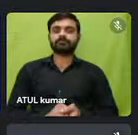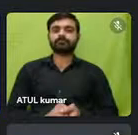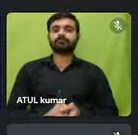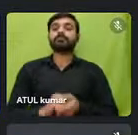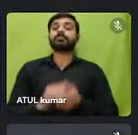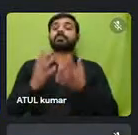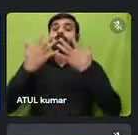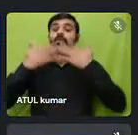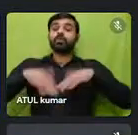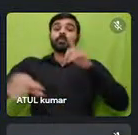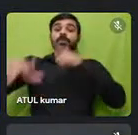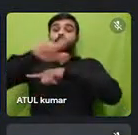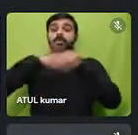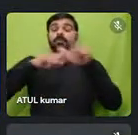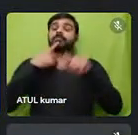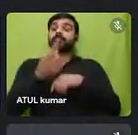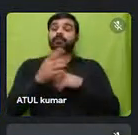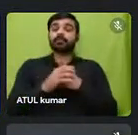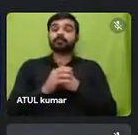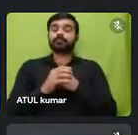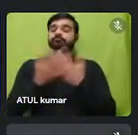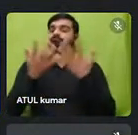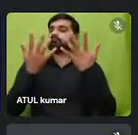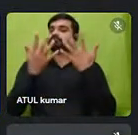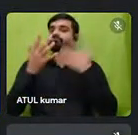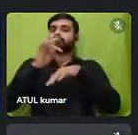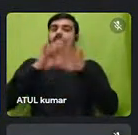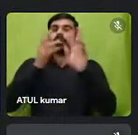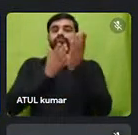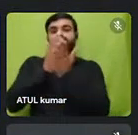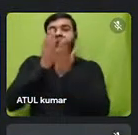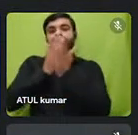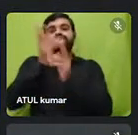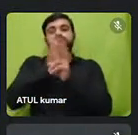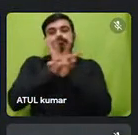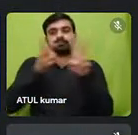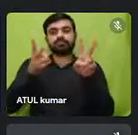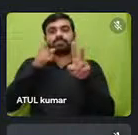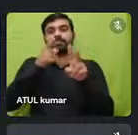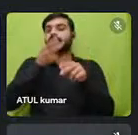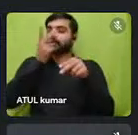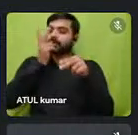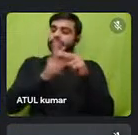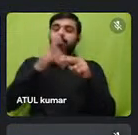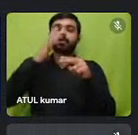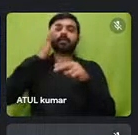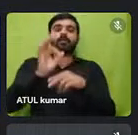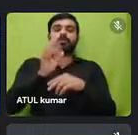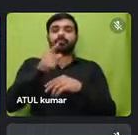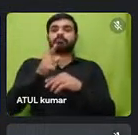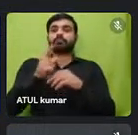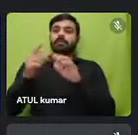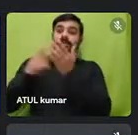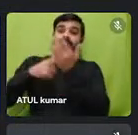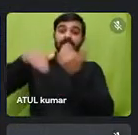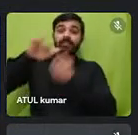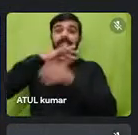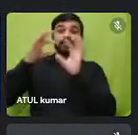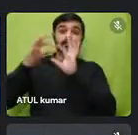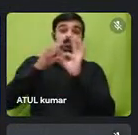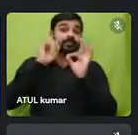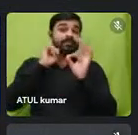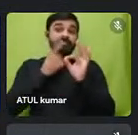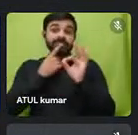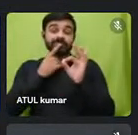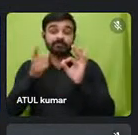Human language, as I've said, is essentially multimodal, and that's particularly important in relation to deafness